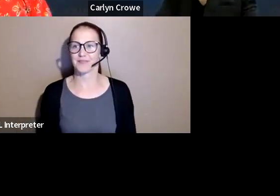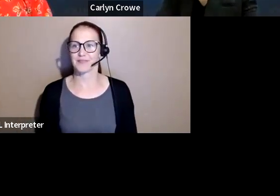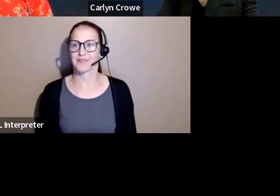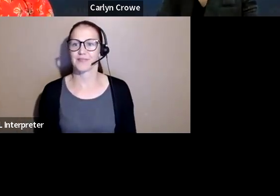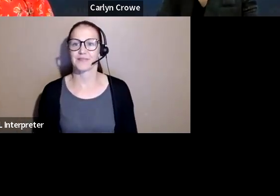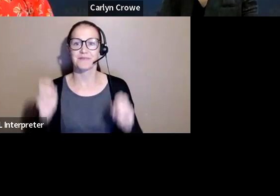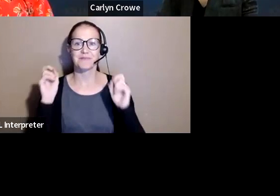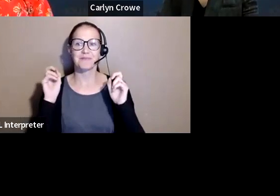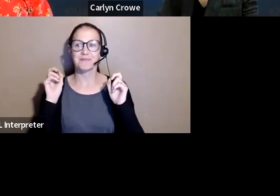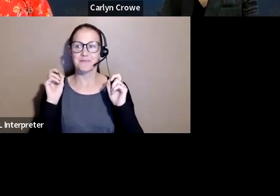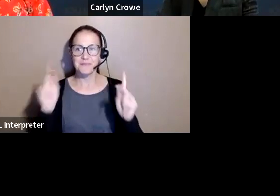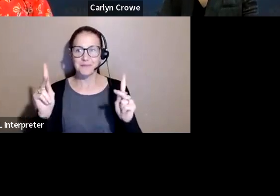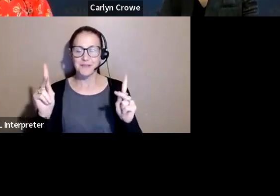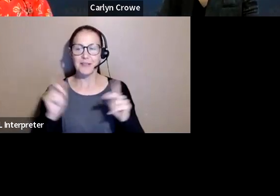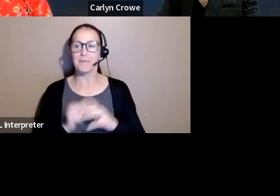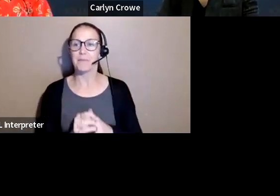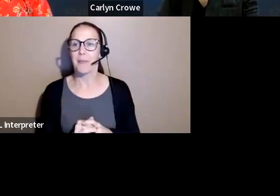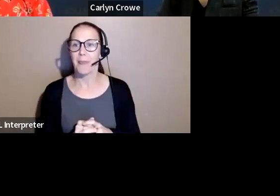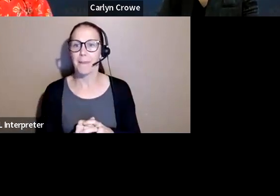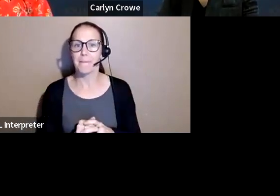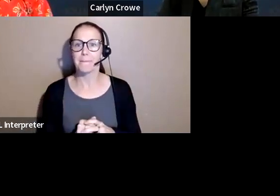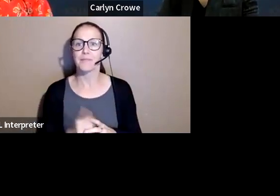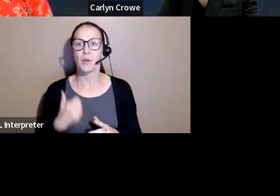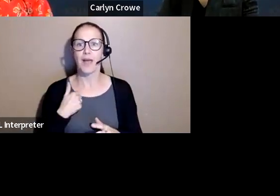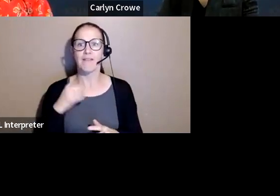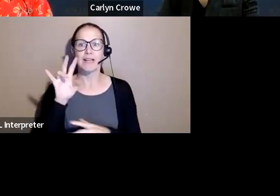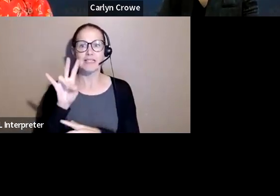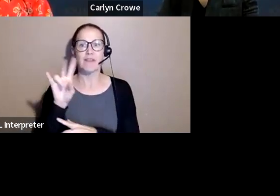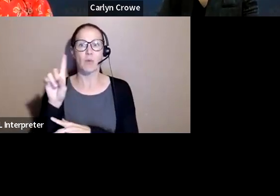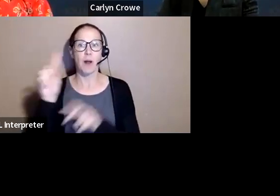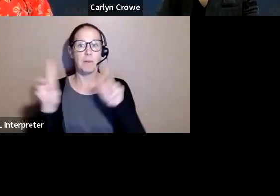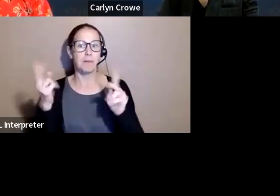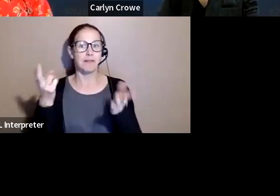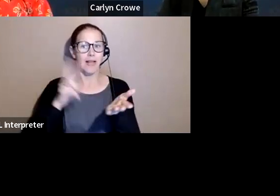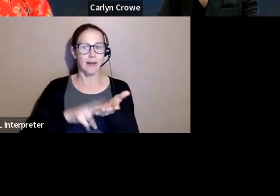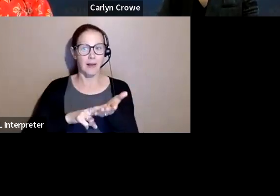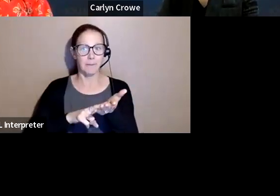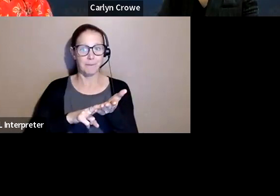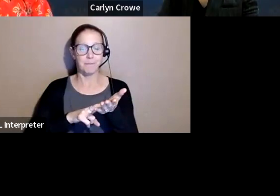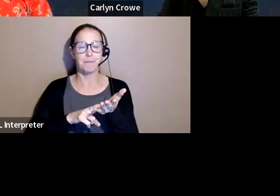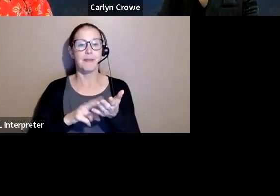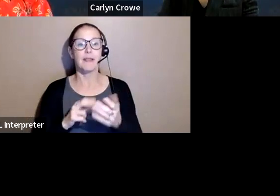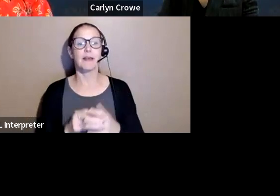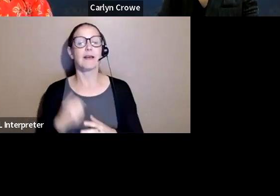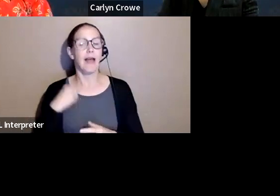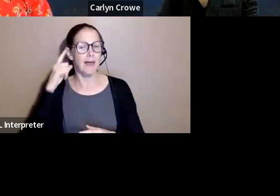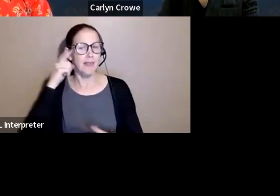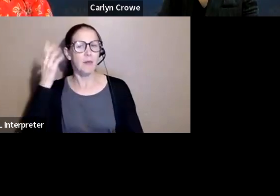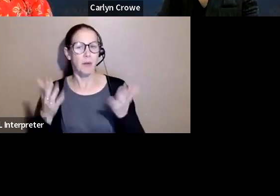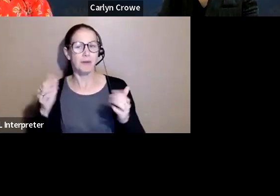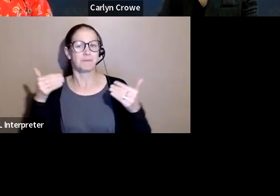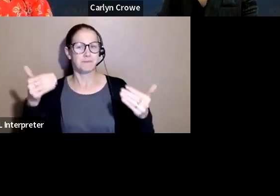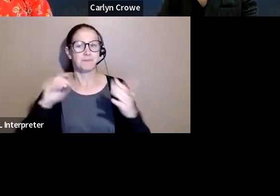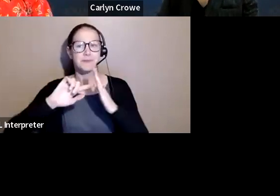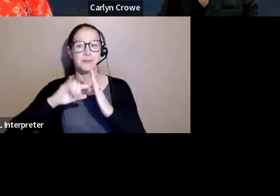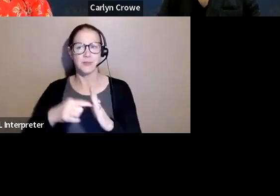All right. Well, we have 71 registered, but I think we probably ought to get